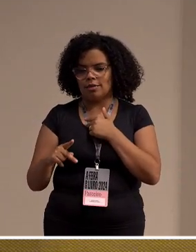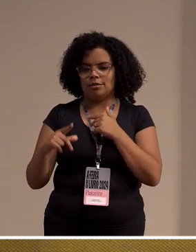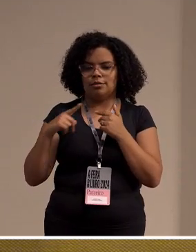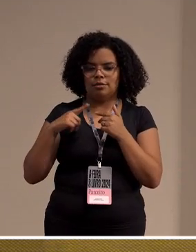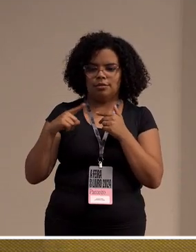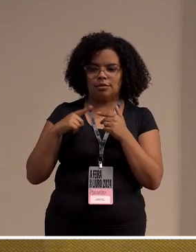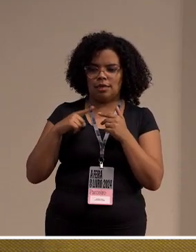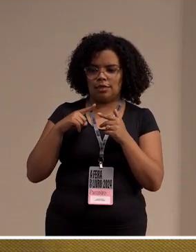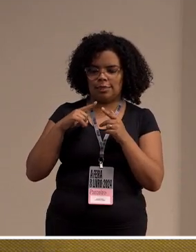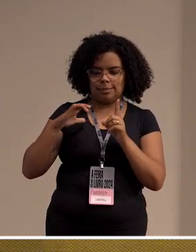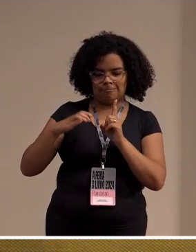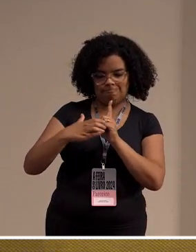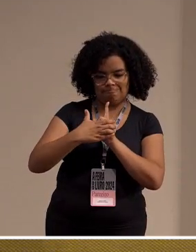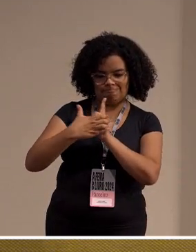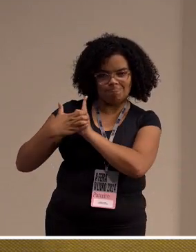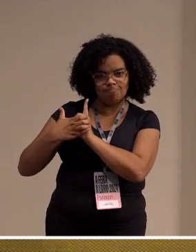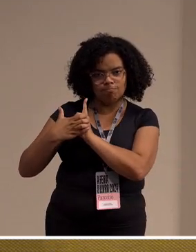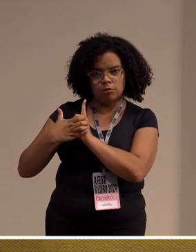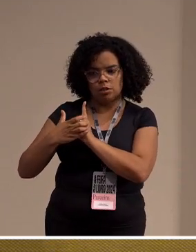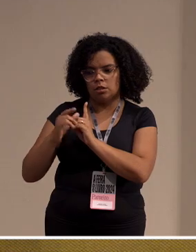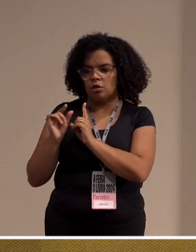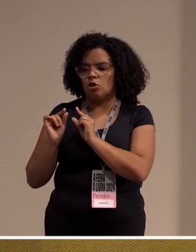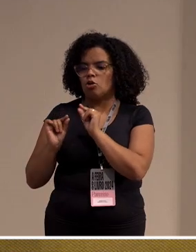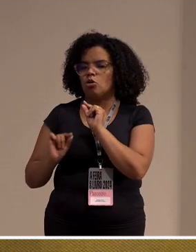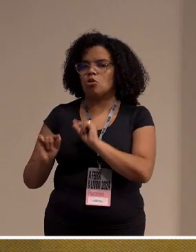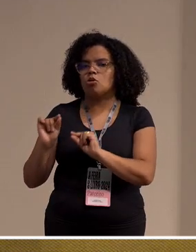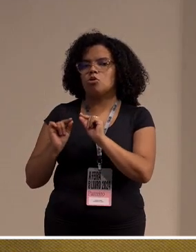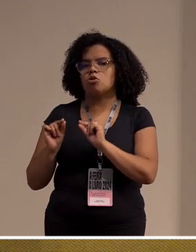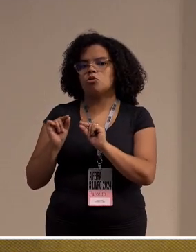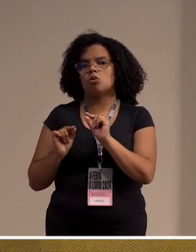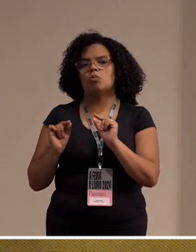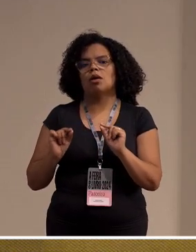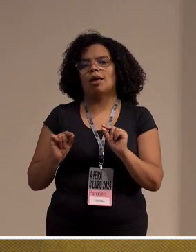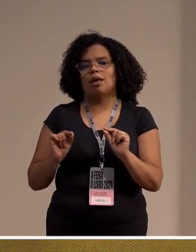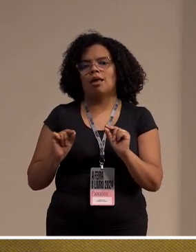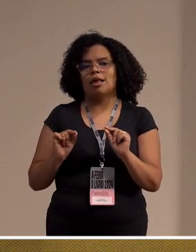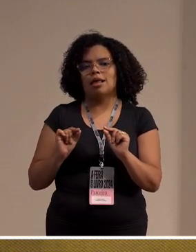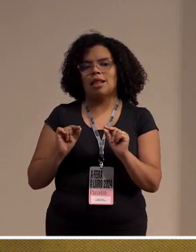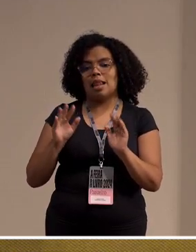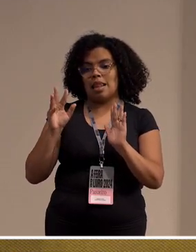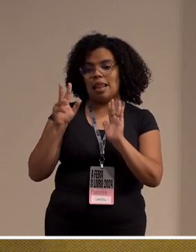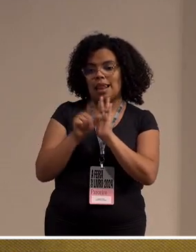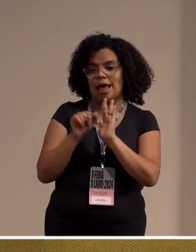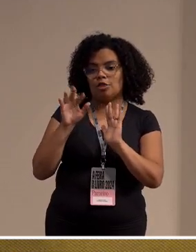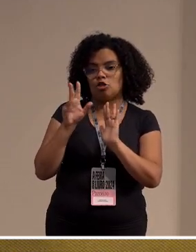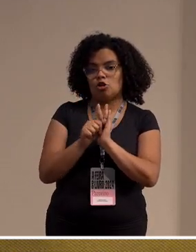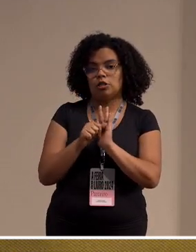them as anything else. I mean, they stole their children as soon as they were born. They sold them.